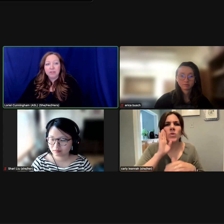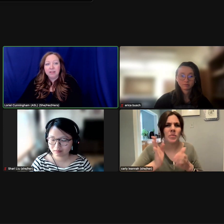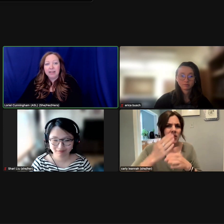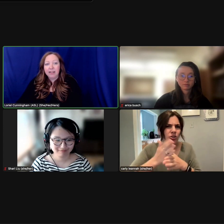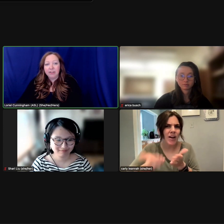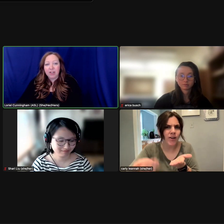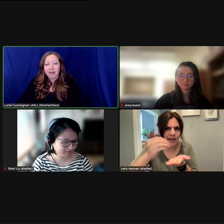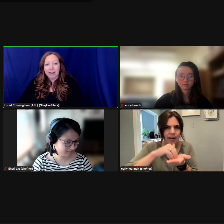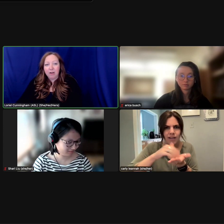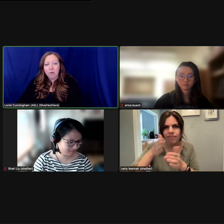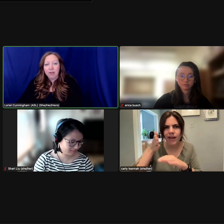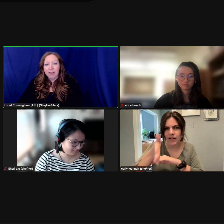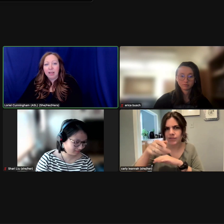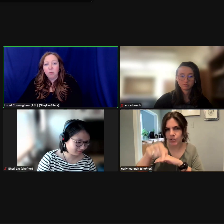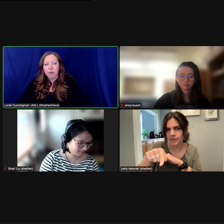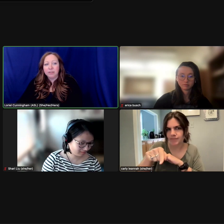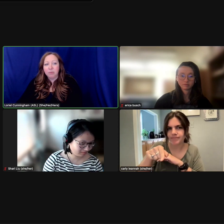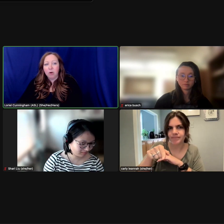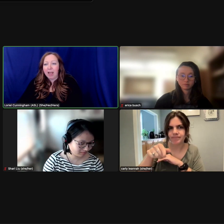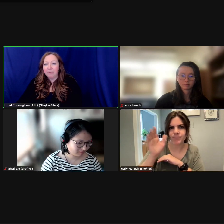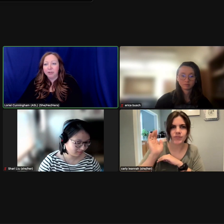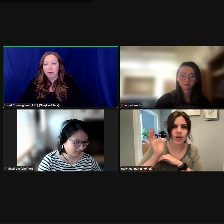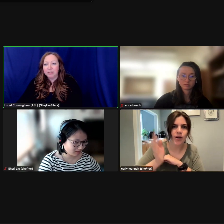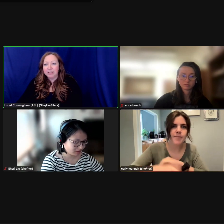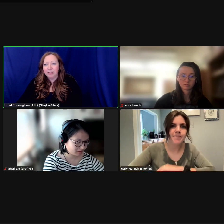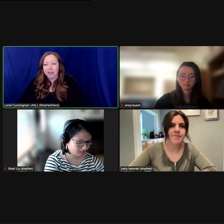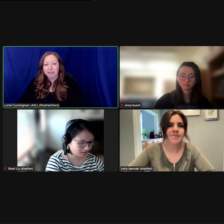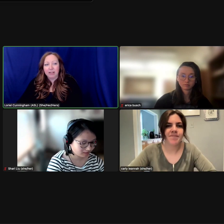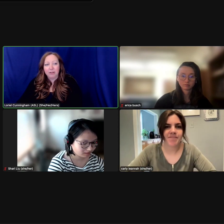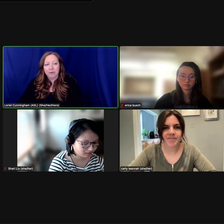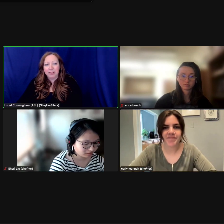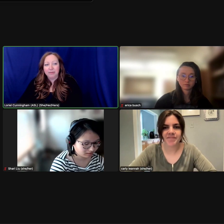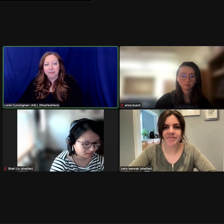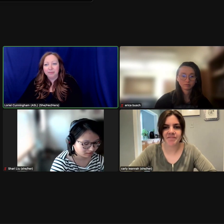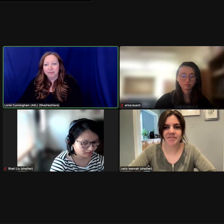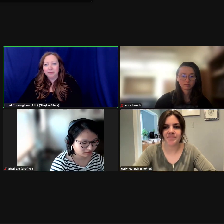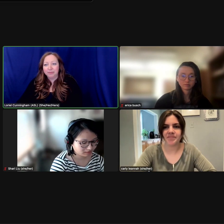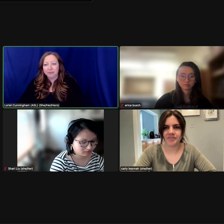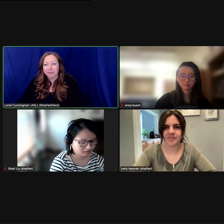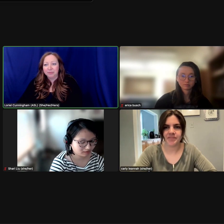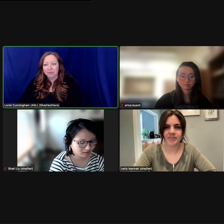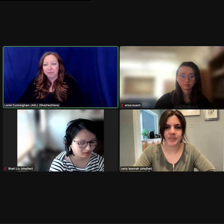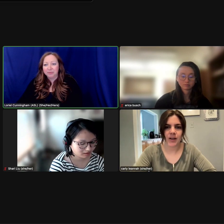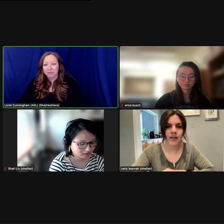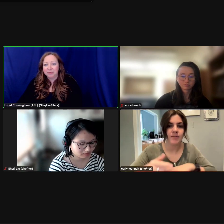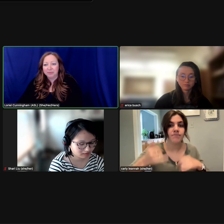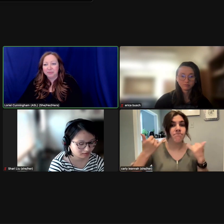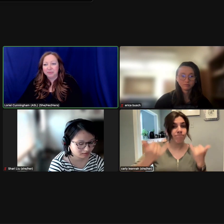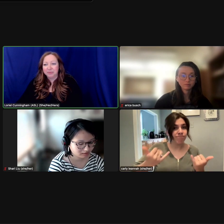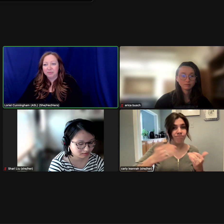I'll post the link in the chat now, and once more after the presentation has concluded.